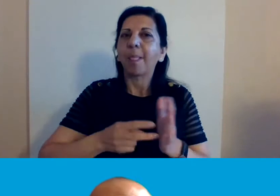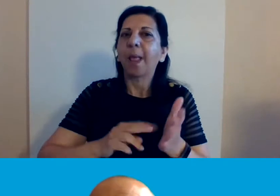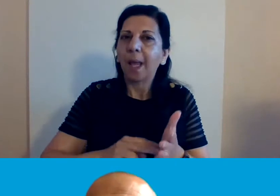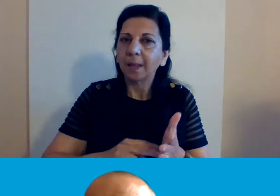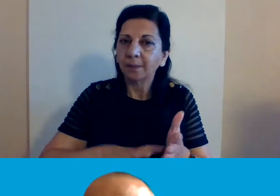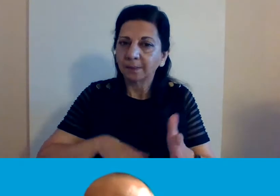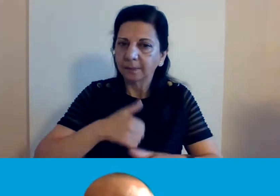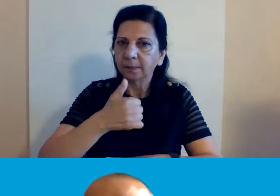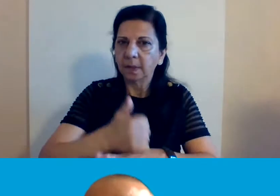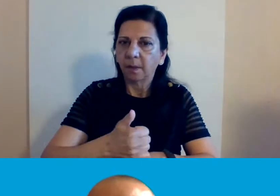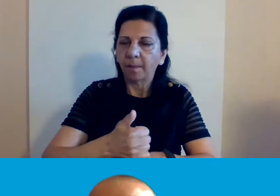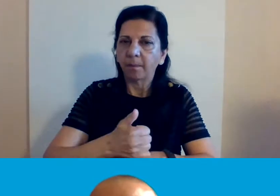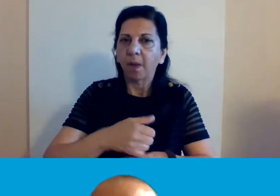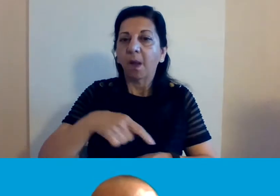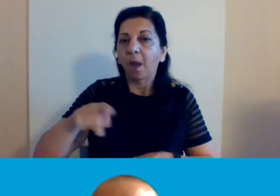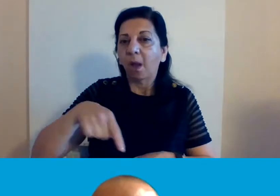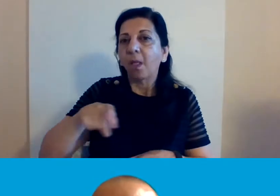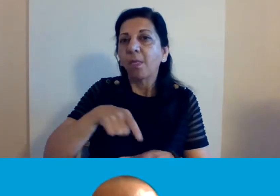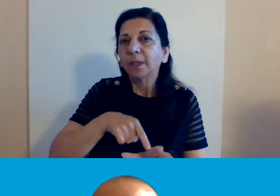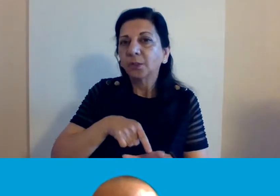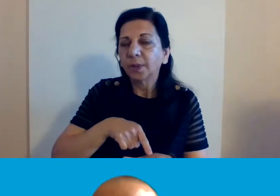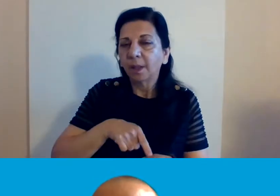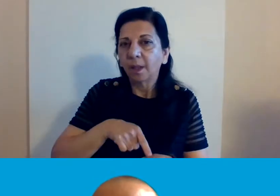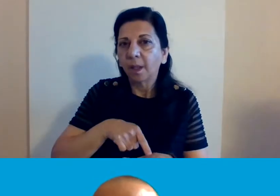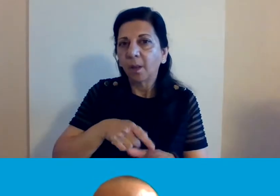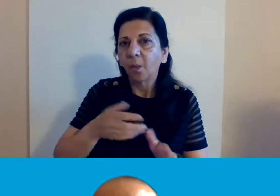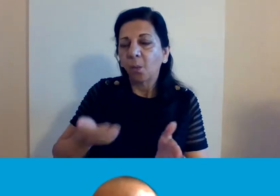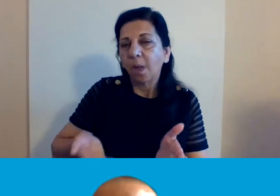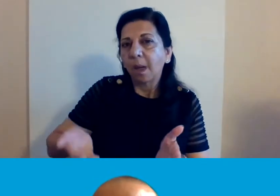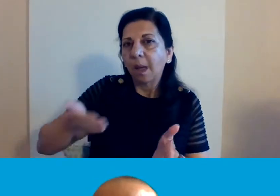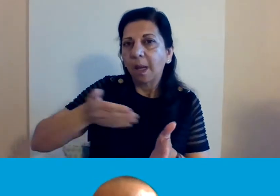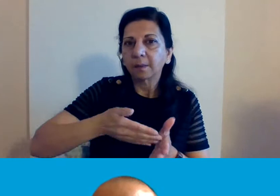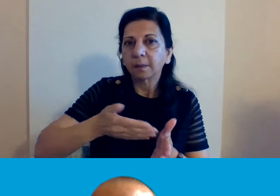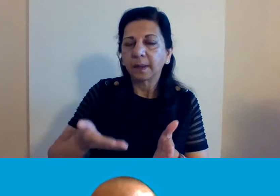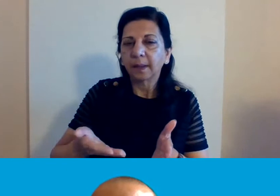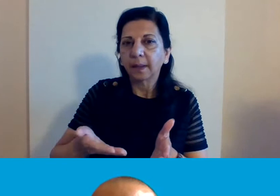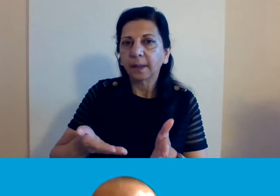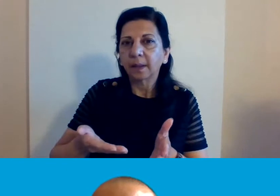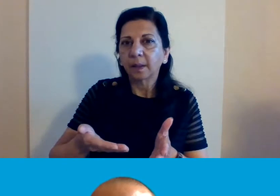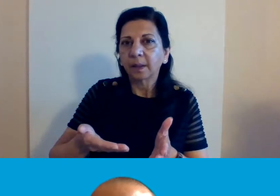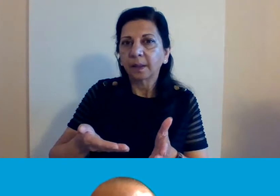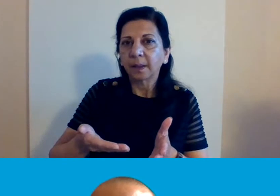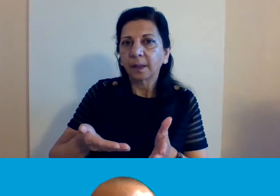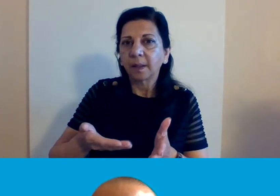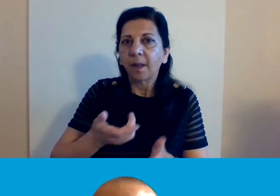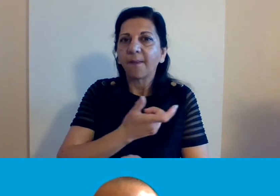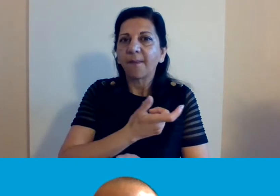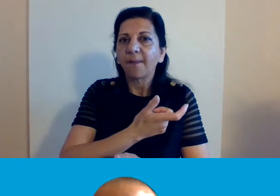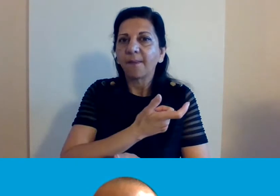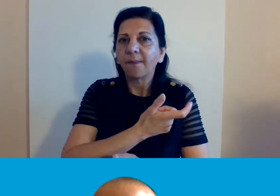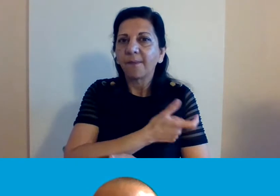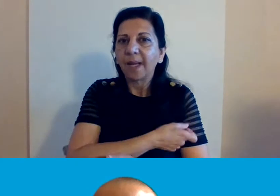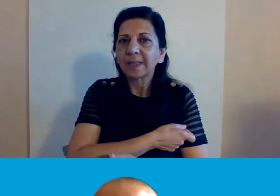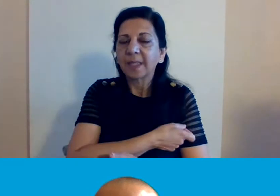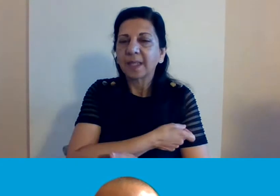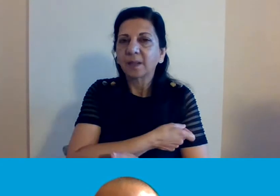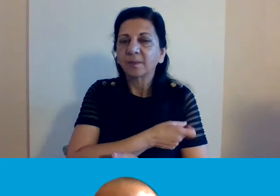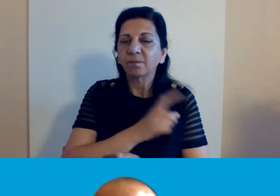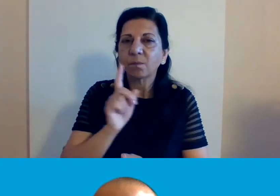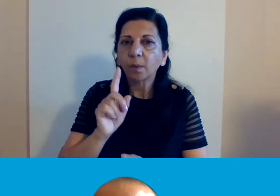year we are adding the plans for operationalising the vaccine for